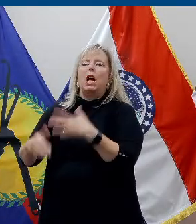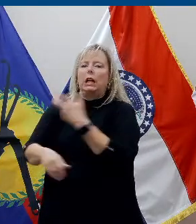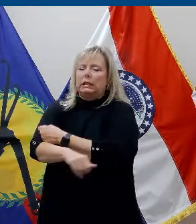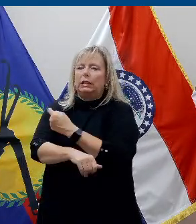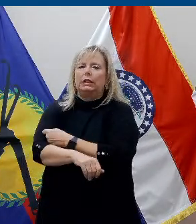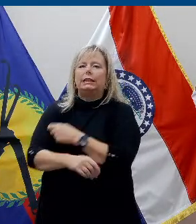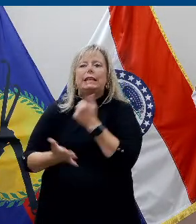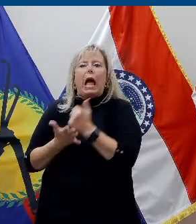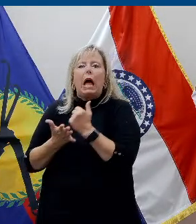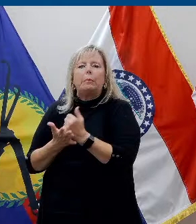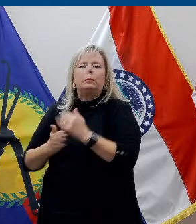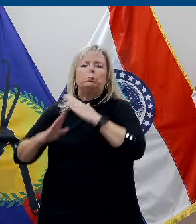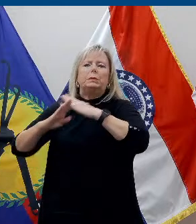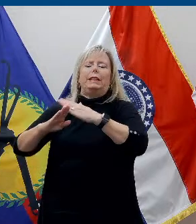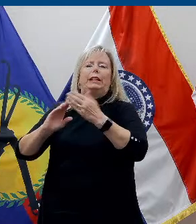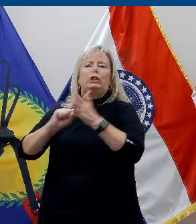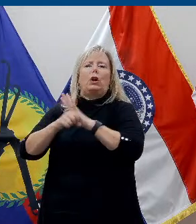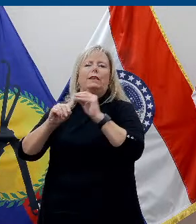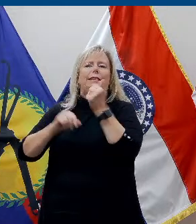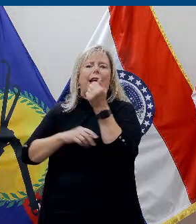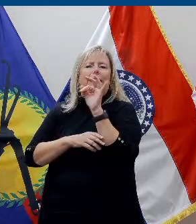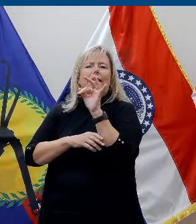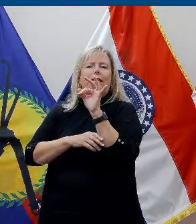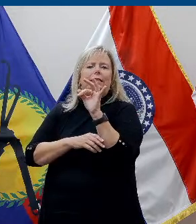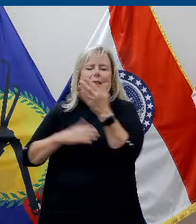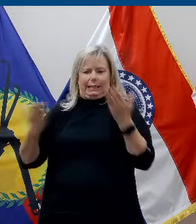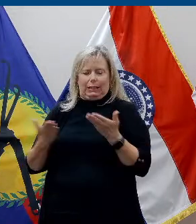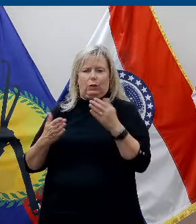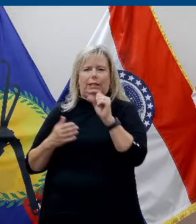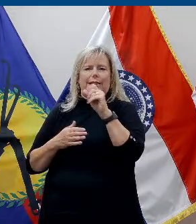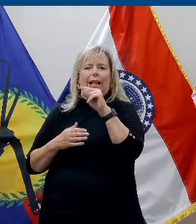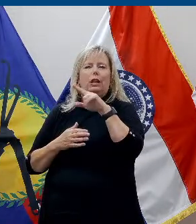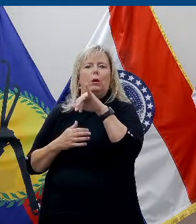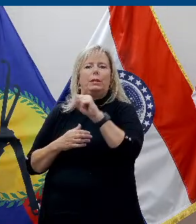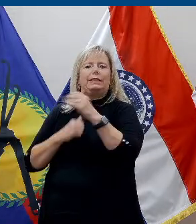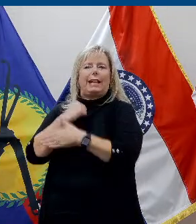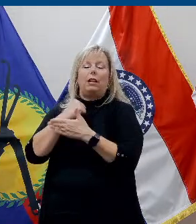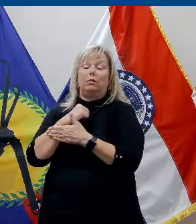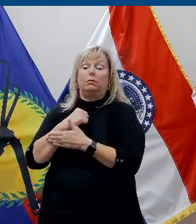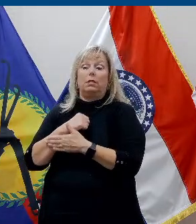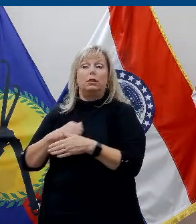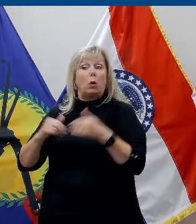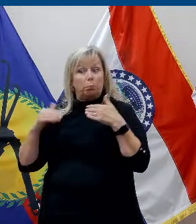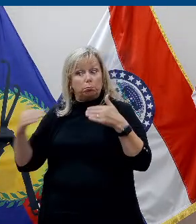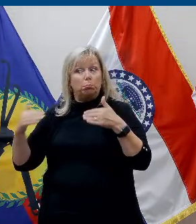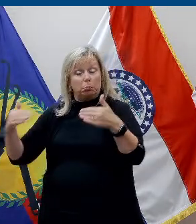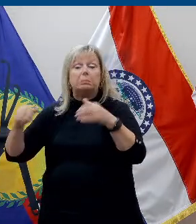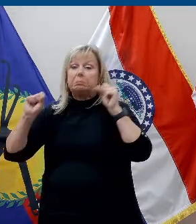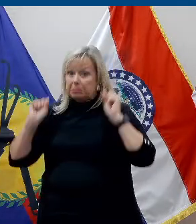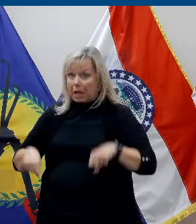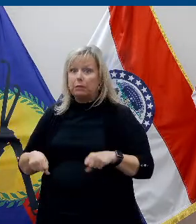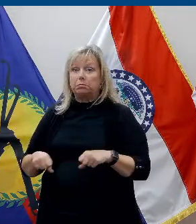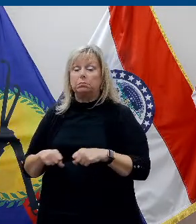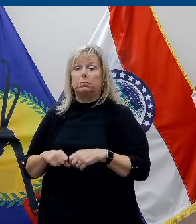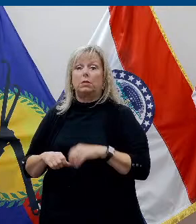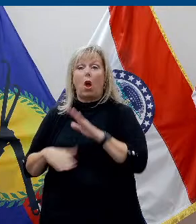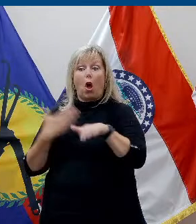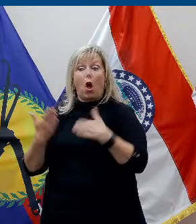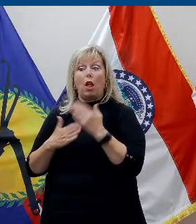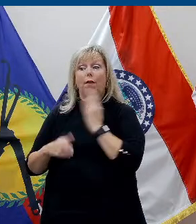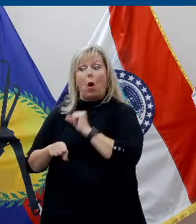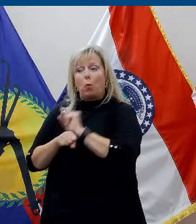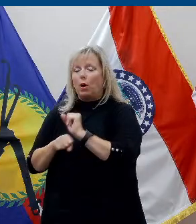order to help stop COVID-19 in St. Louis County. So it is possible to continue moving. All of our efforts are not in